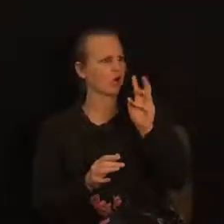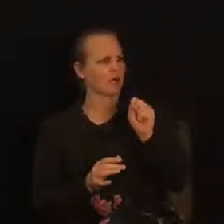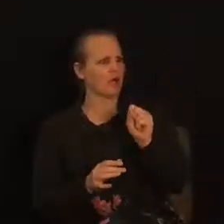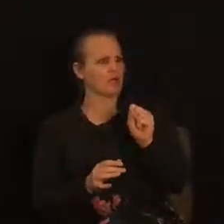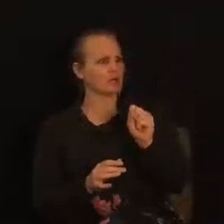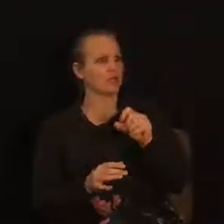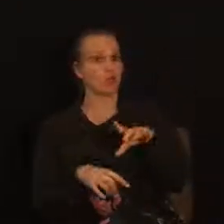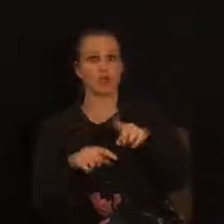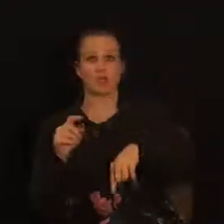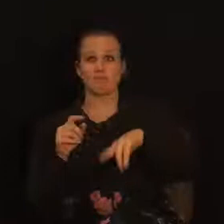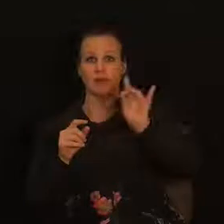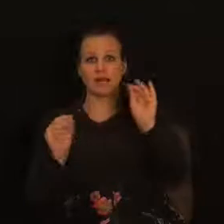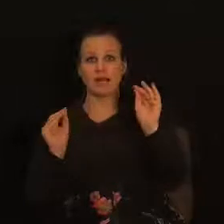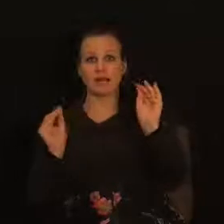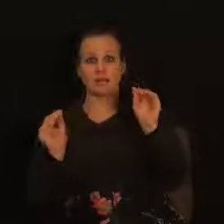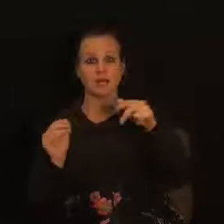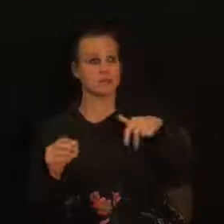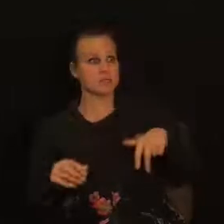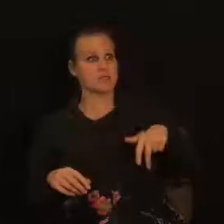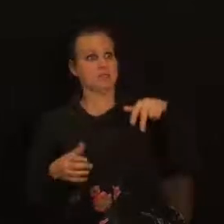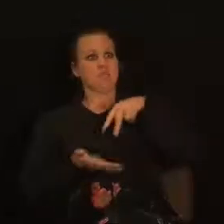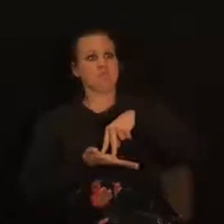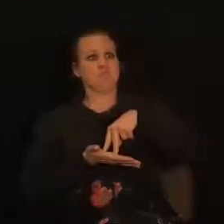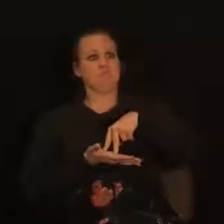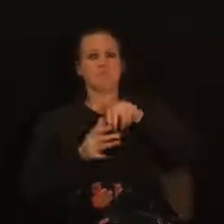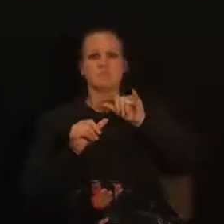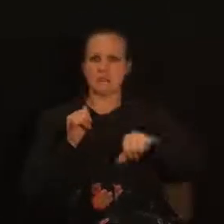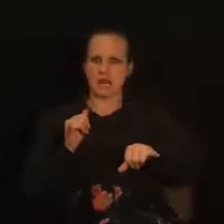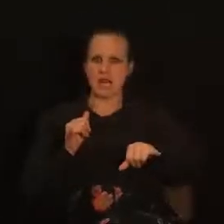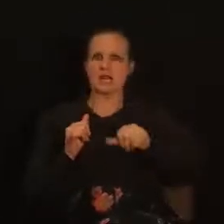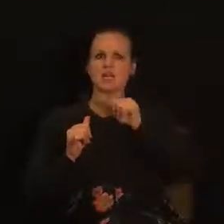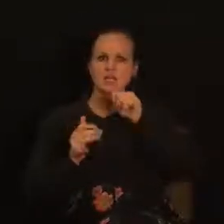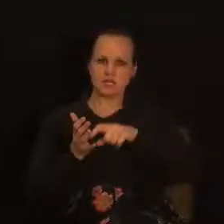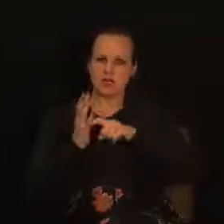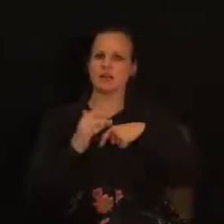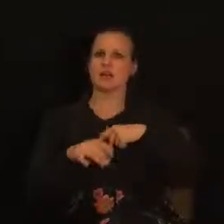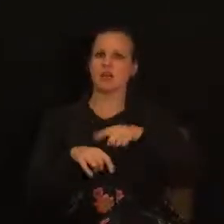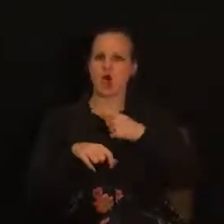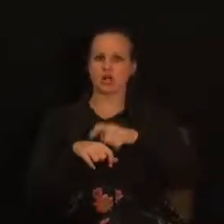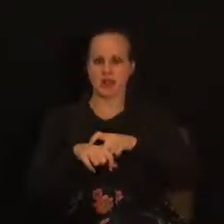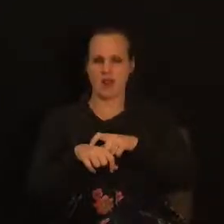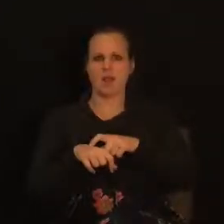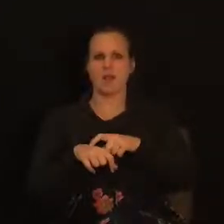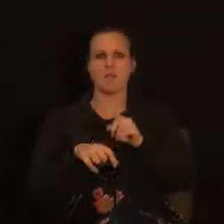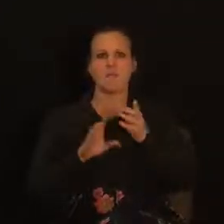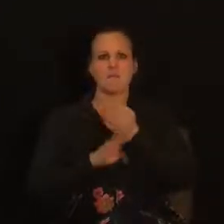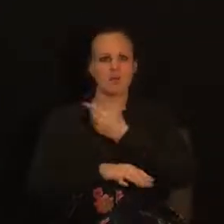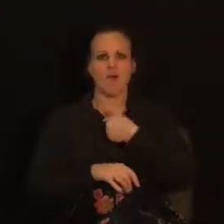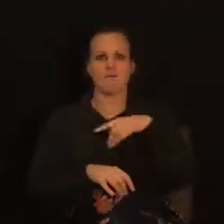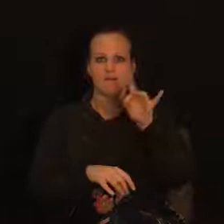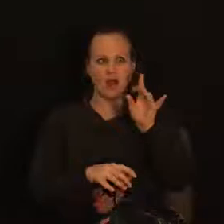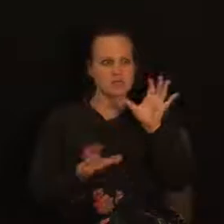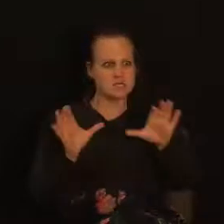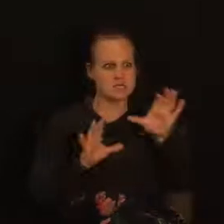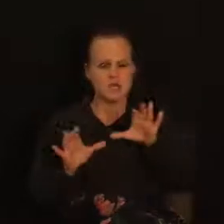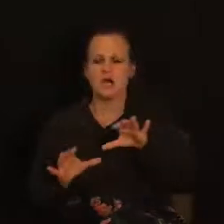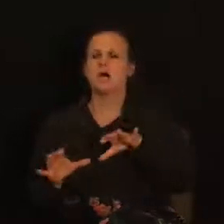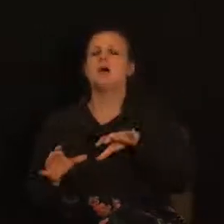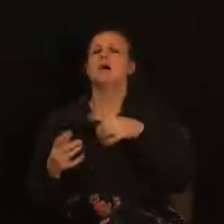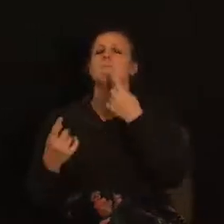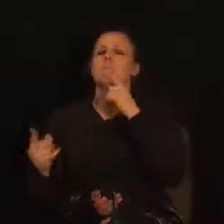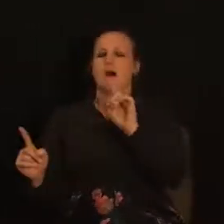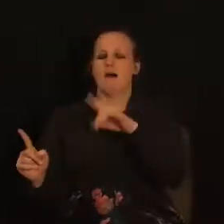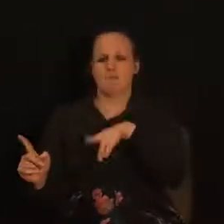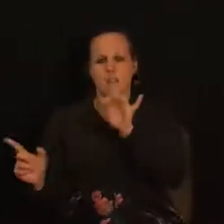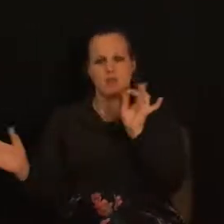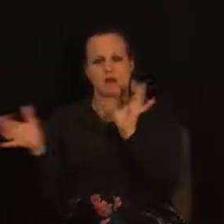stayed still. And so it didn't take me very long of looking before I found him. But that moment of